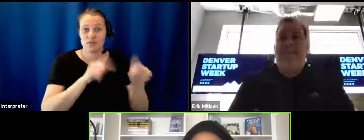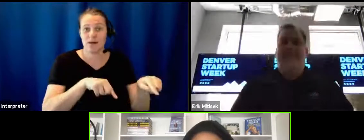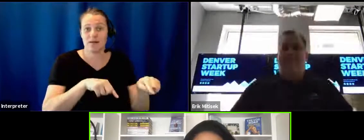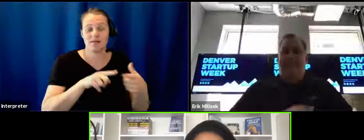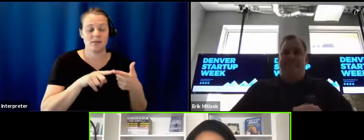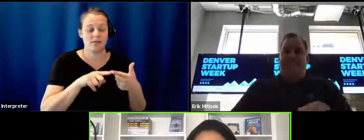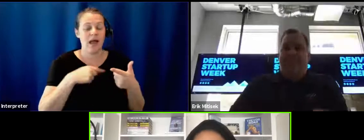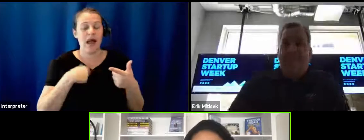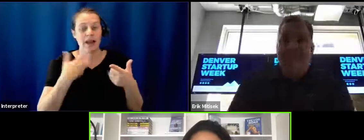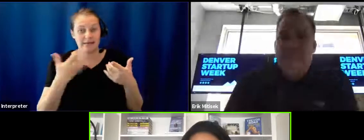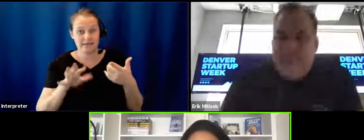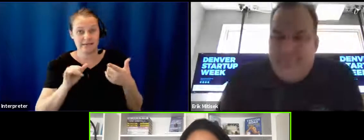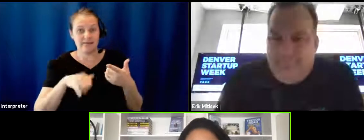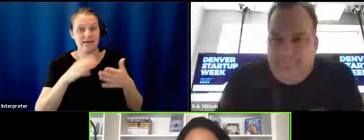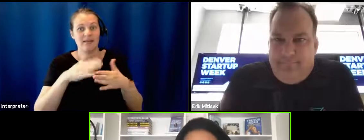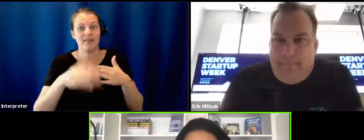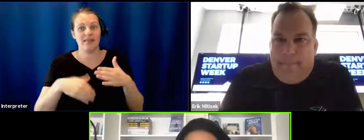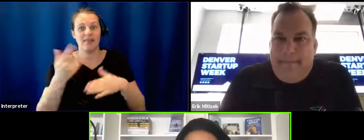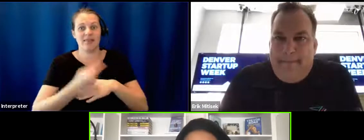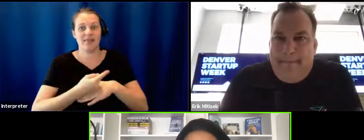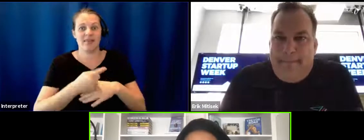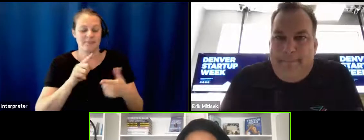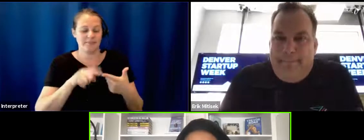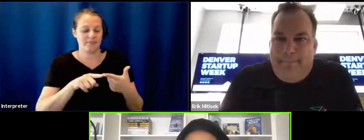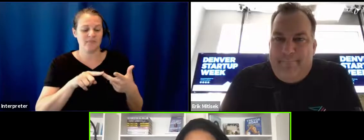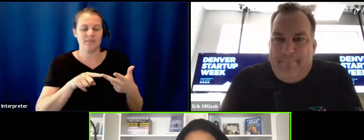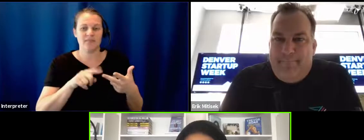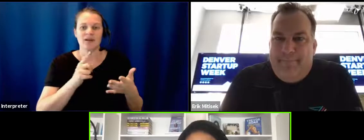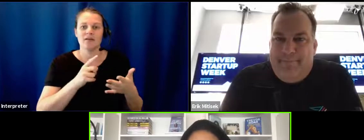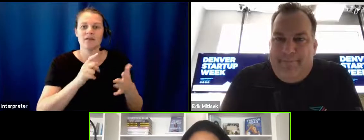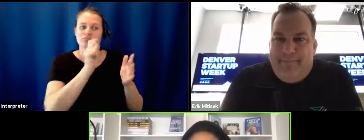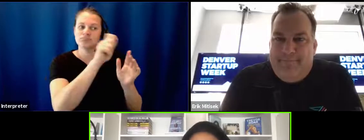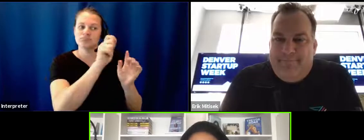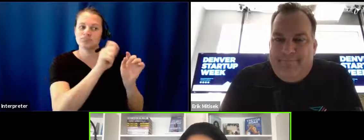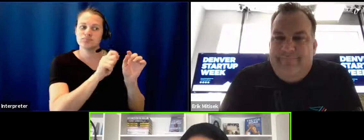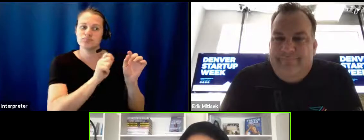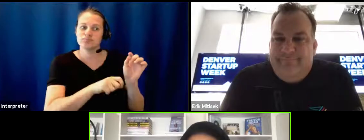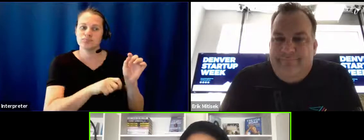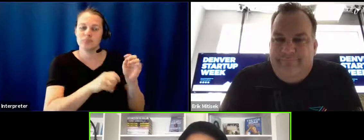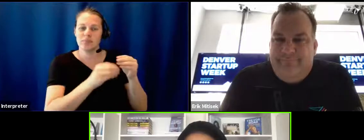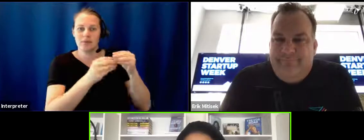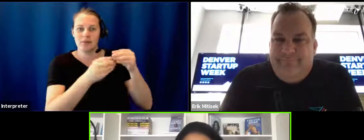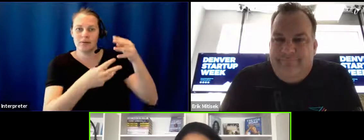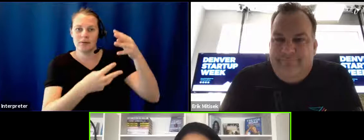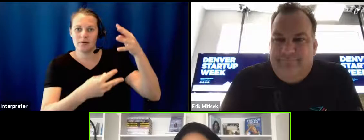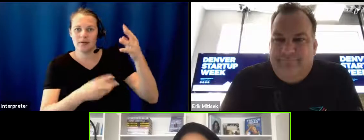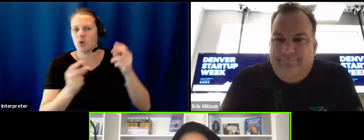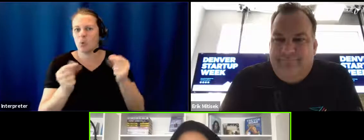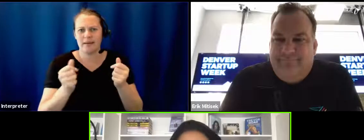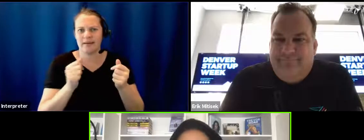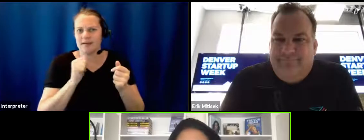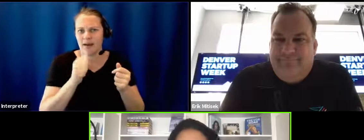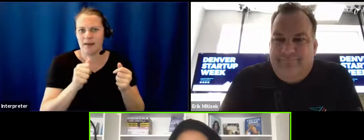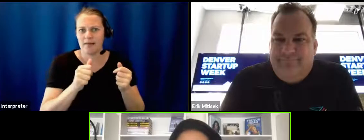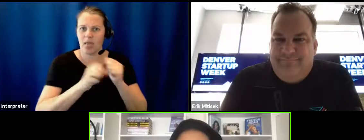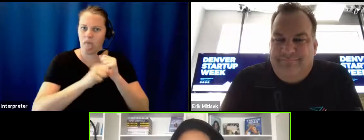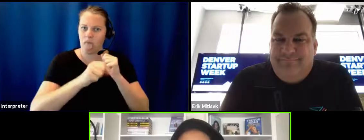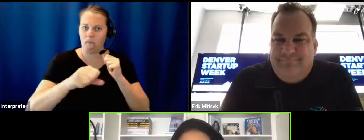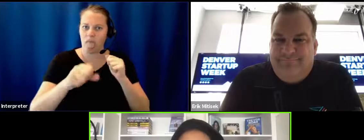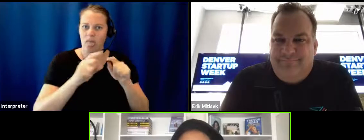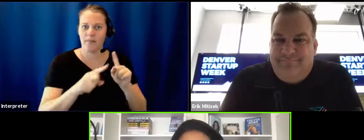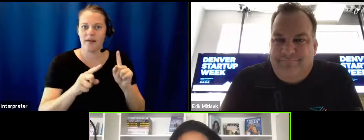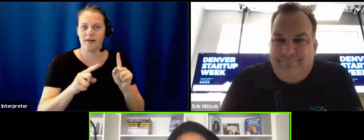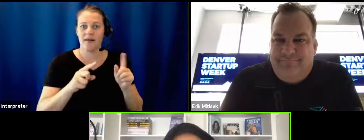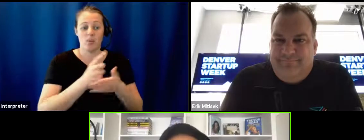do. Make a little list and do it for a week and have it going. And real quick, you know, don't take too much time. Go back at the end of the